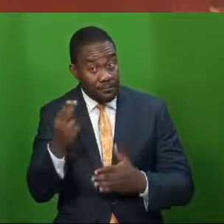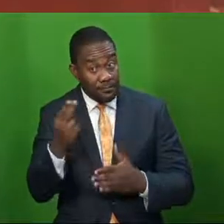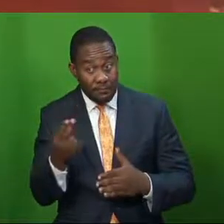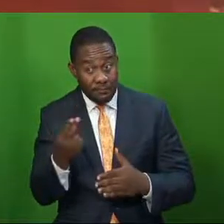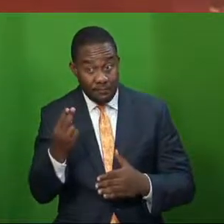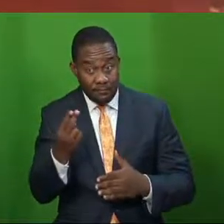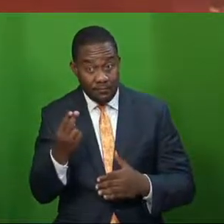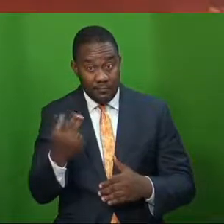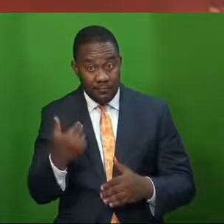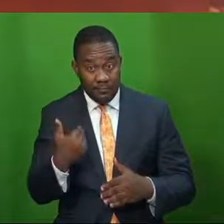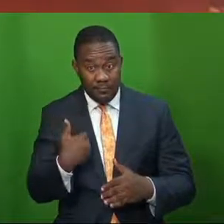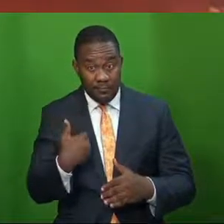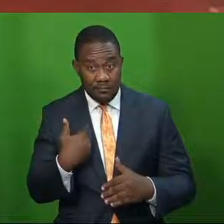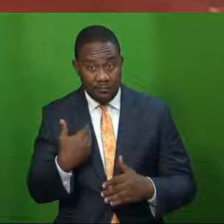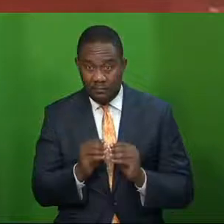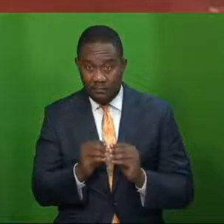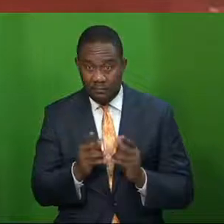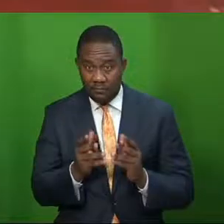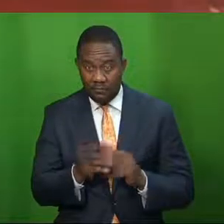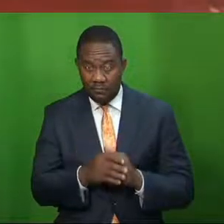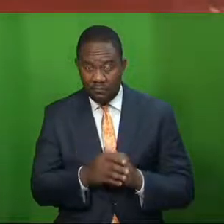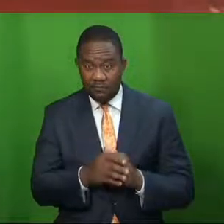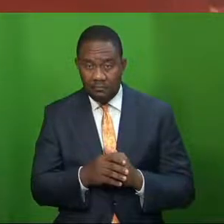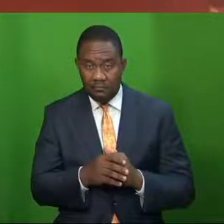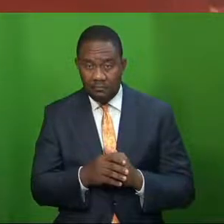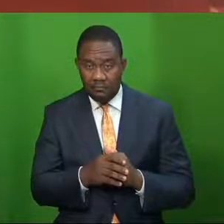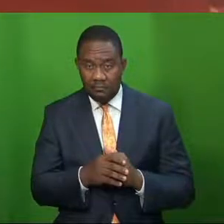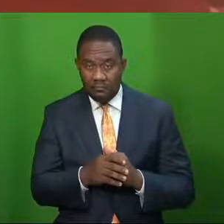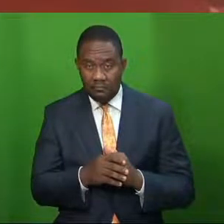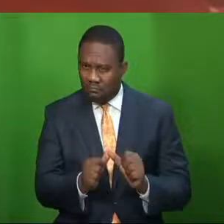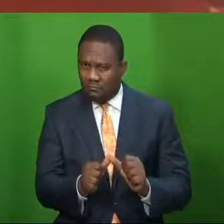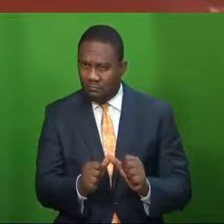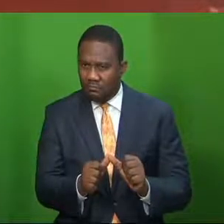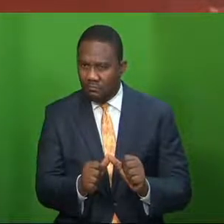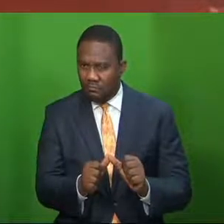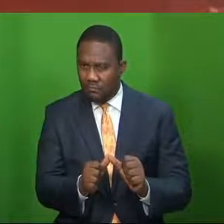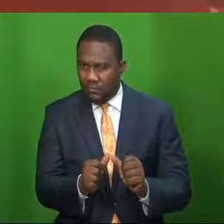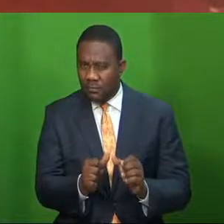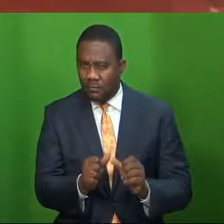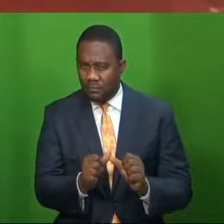we may have to sit for a much longer period than anticipated.